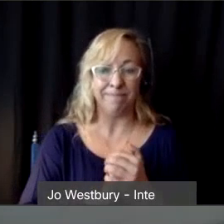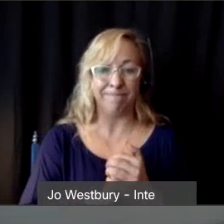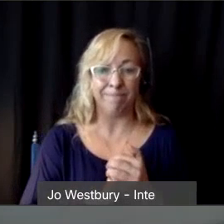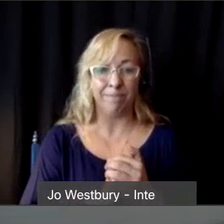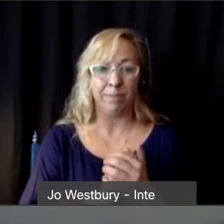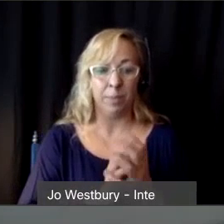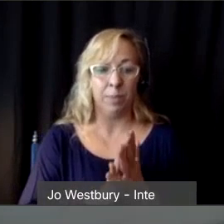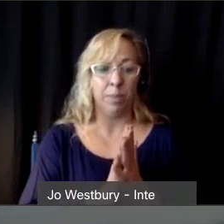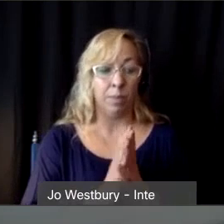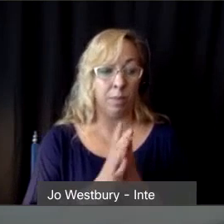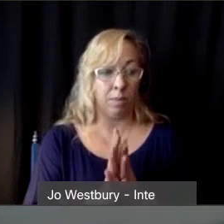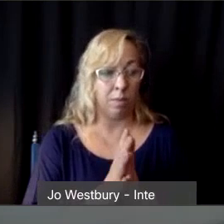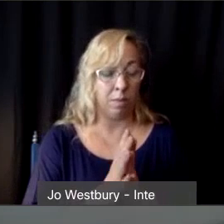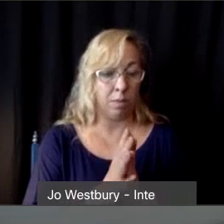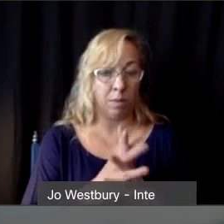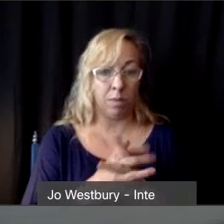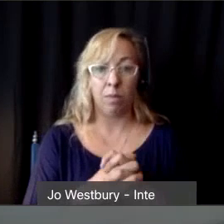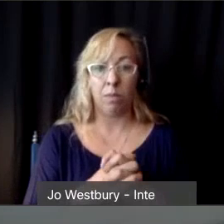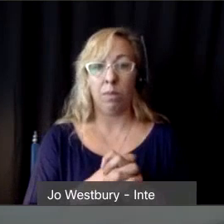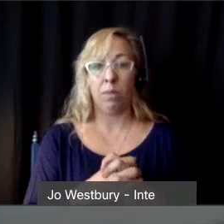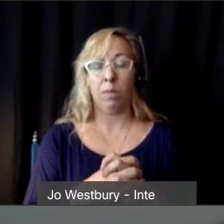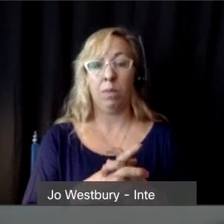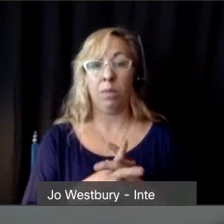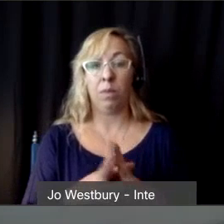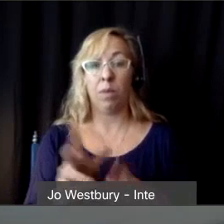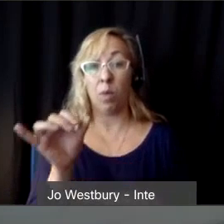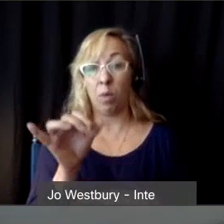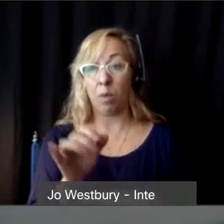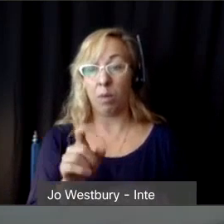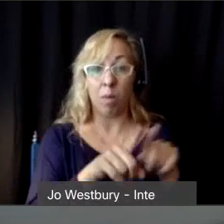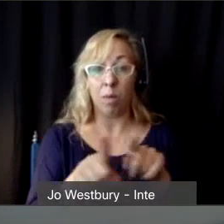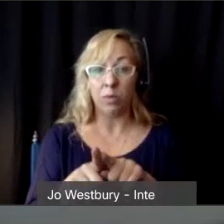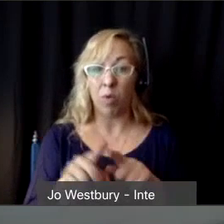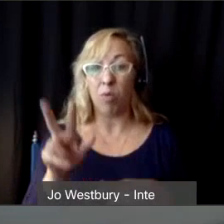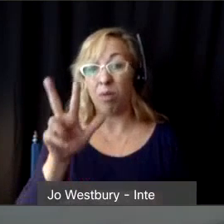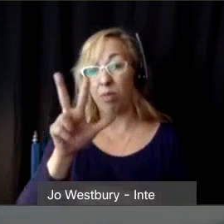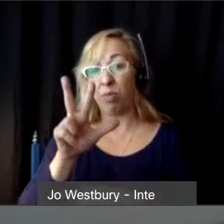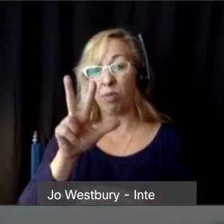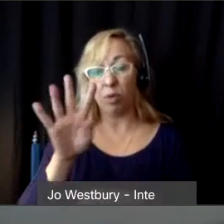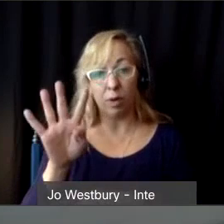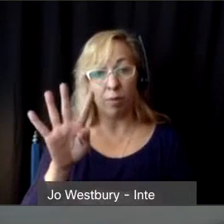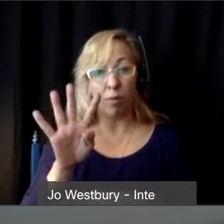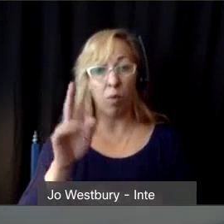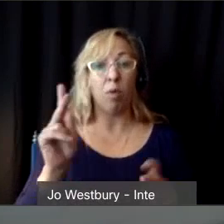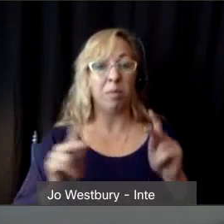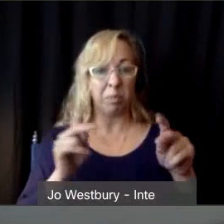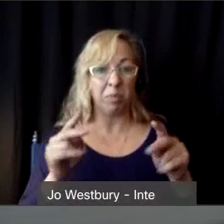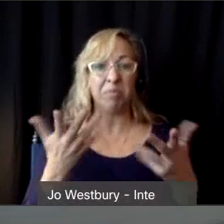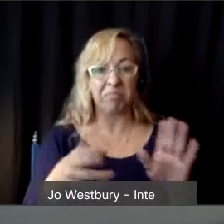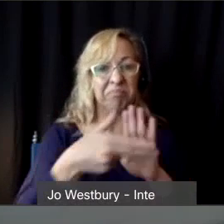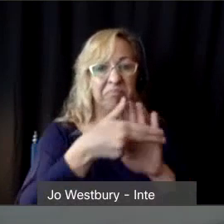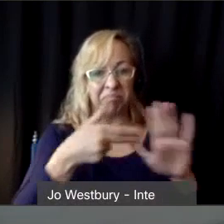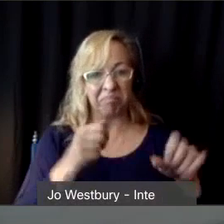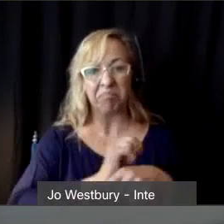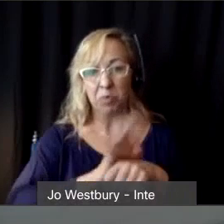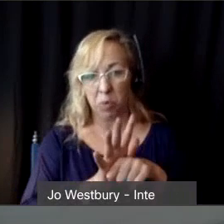We also have had 34 people who have been diagnosed with